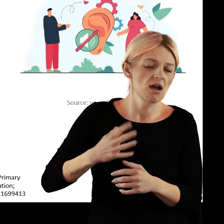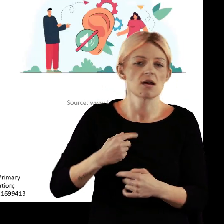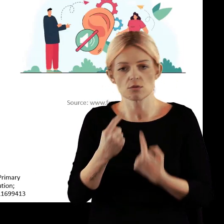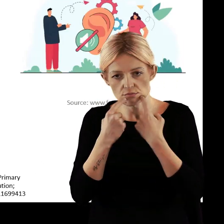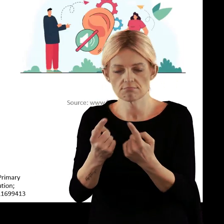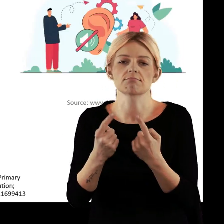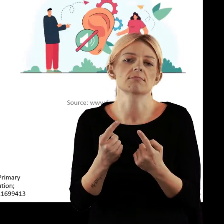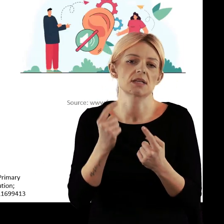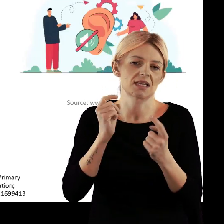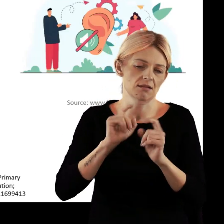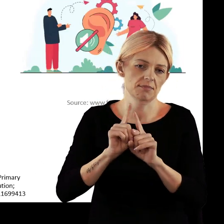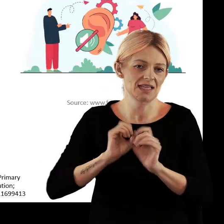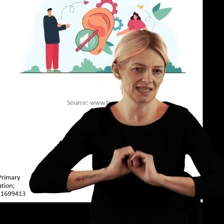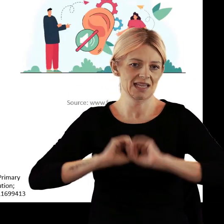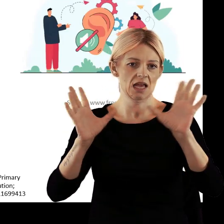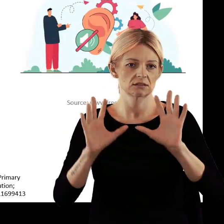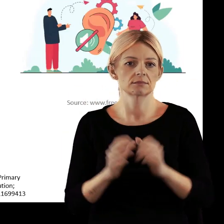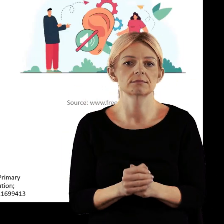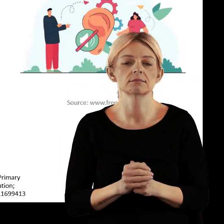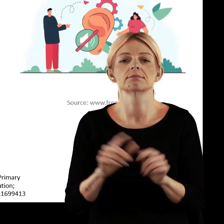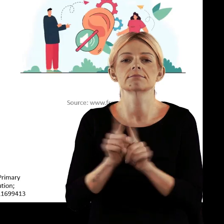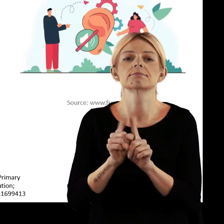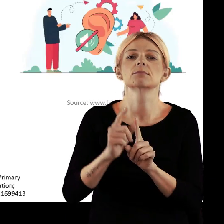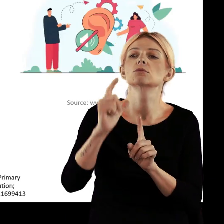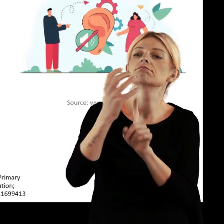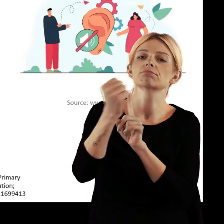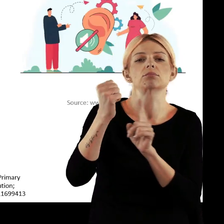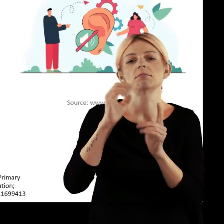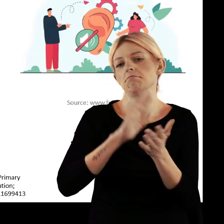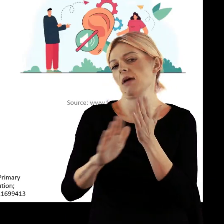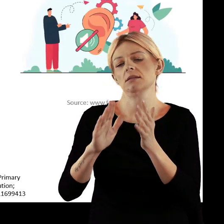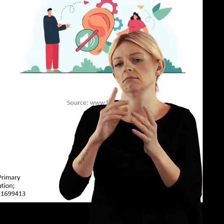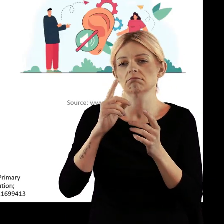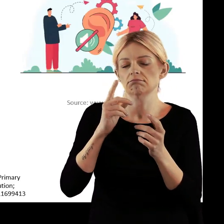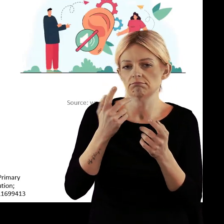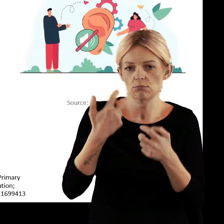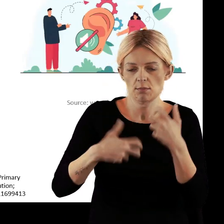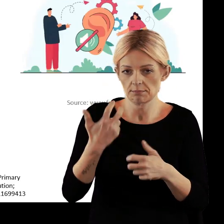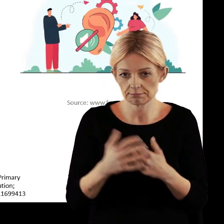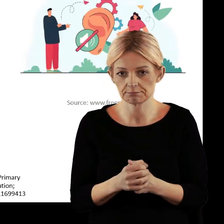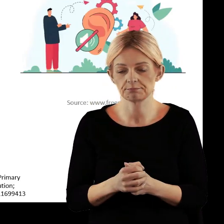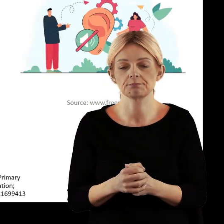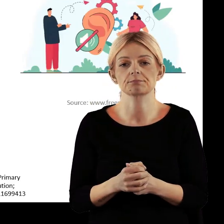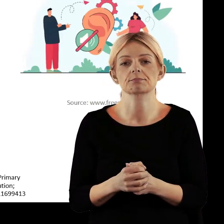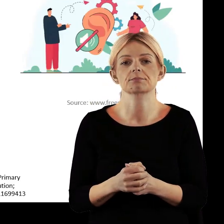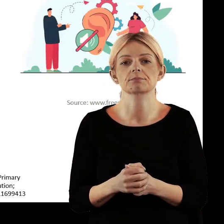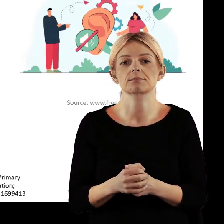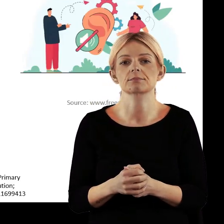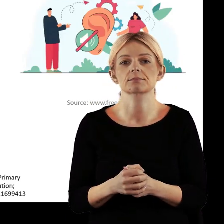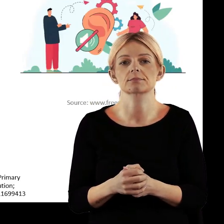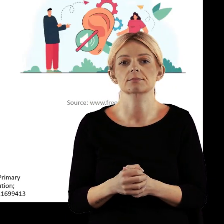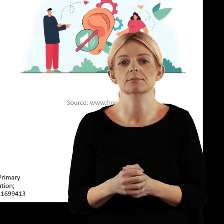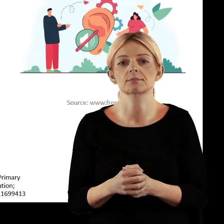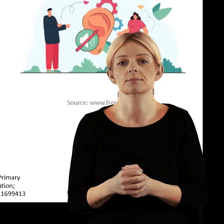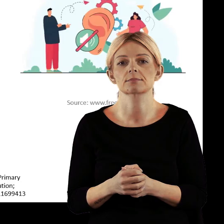so that there is no doubt about what we mean. Furthermore, if we are communicating